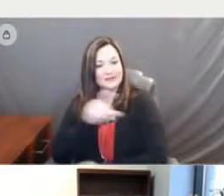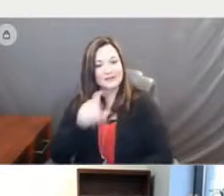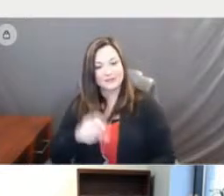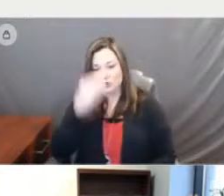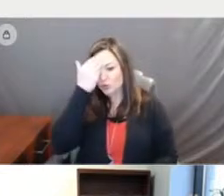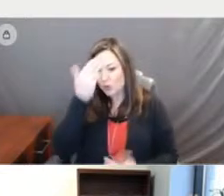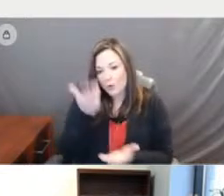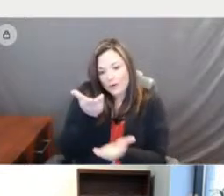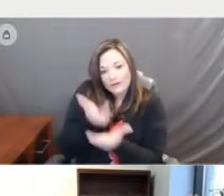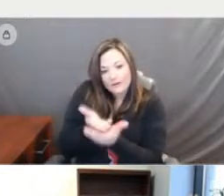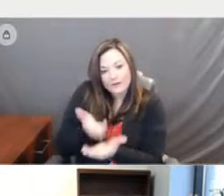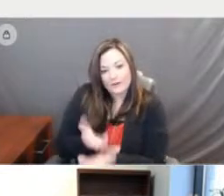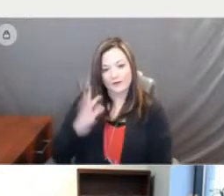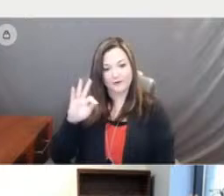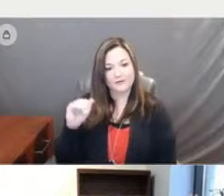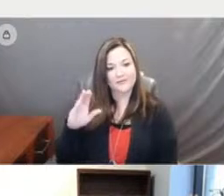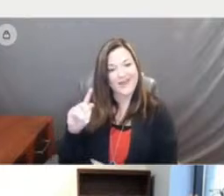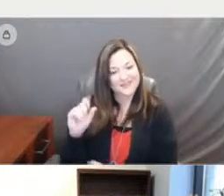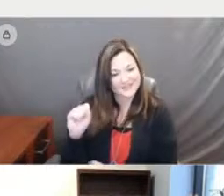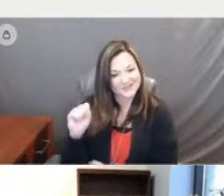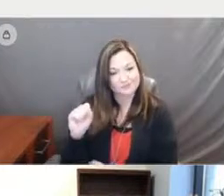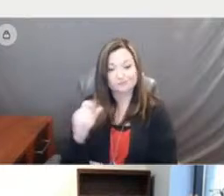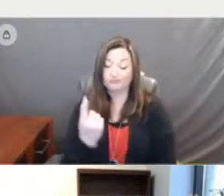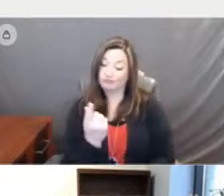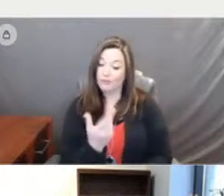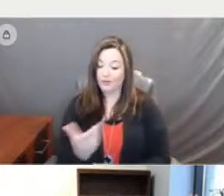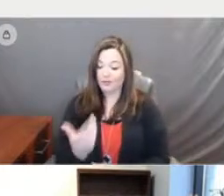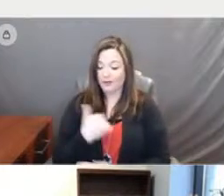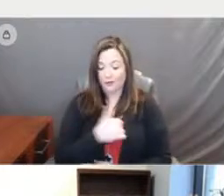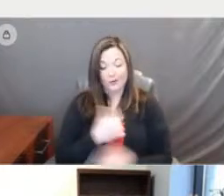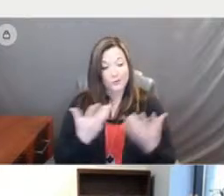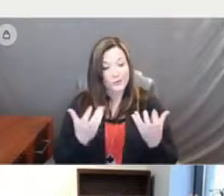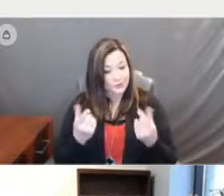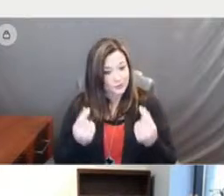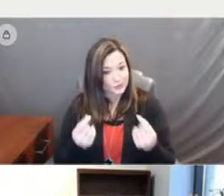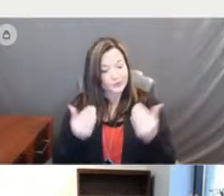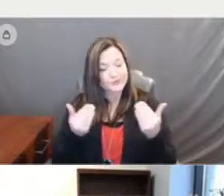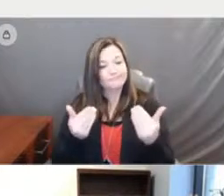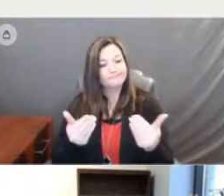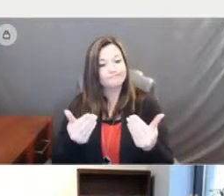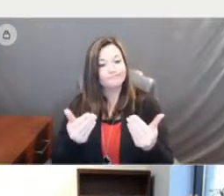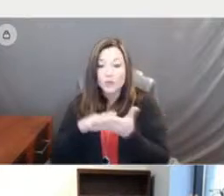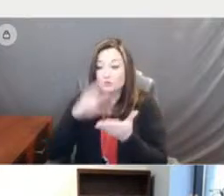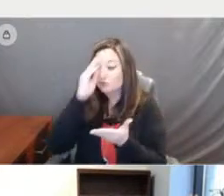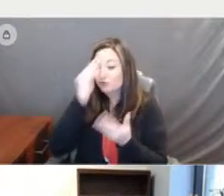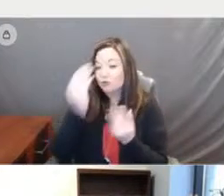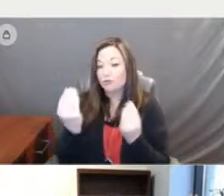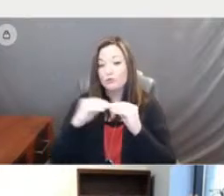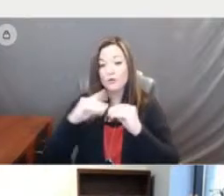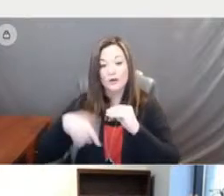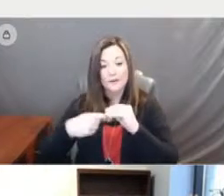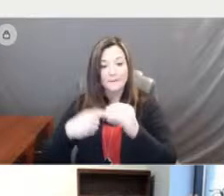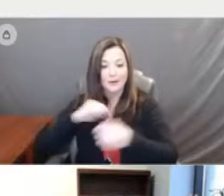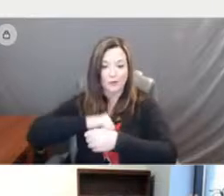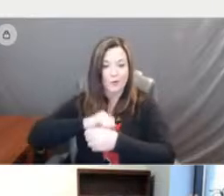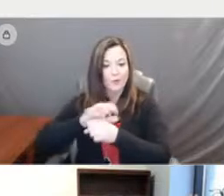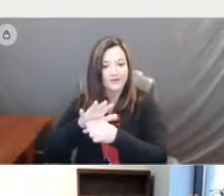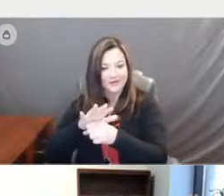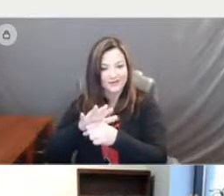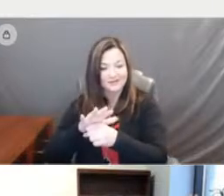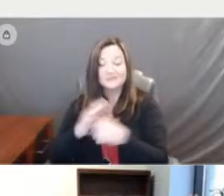one of the things that we were able to do was to carry on and learn more about COVID-19 when we instituted Little